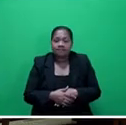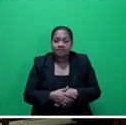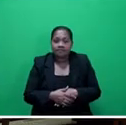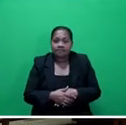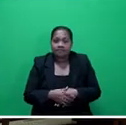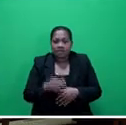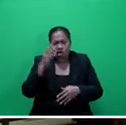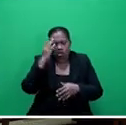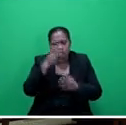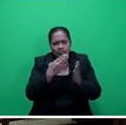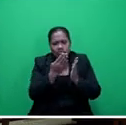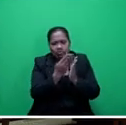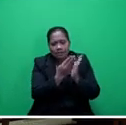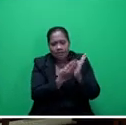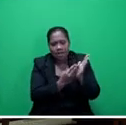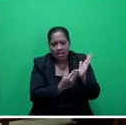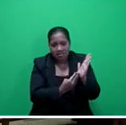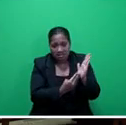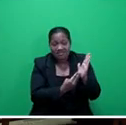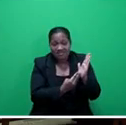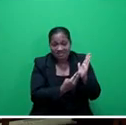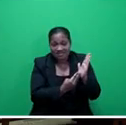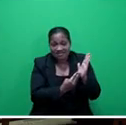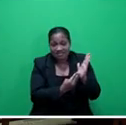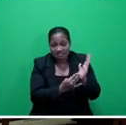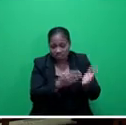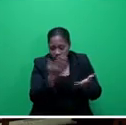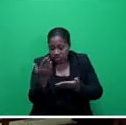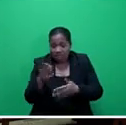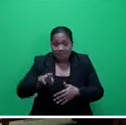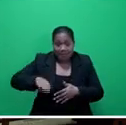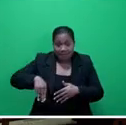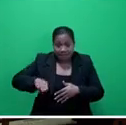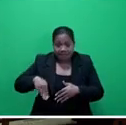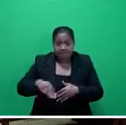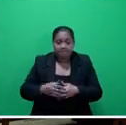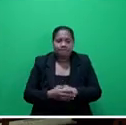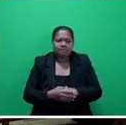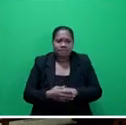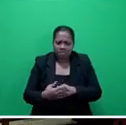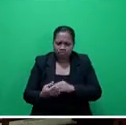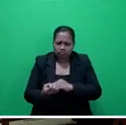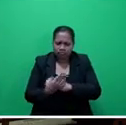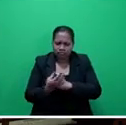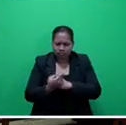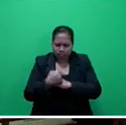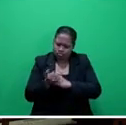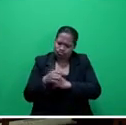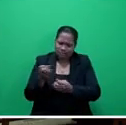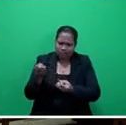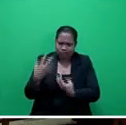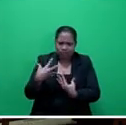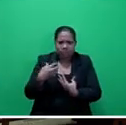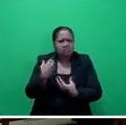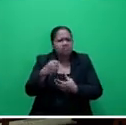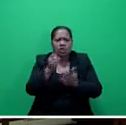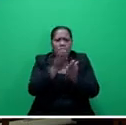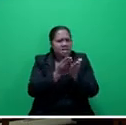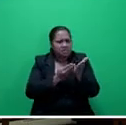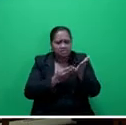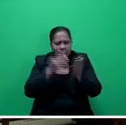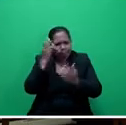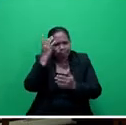Consideration of bills. Honourable members, I've been advised that there are no bills for